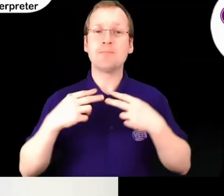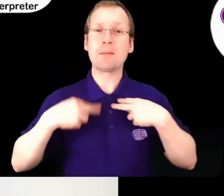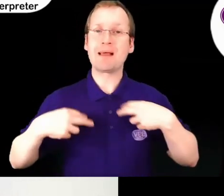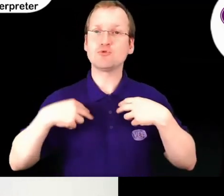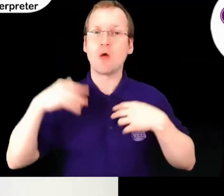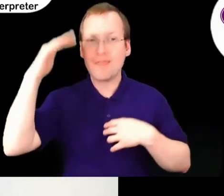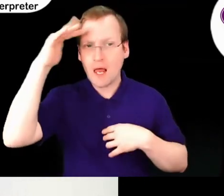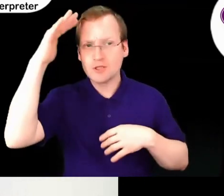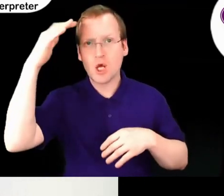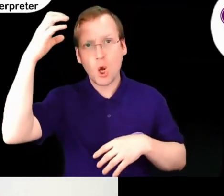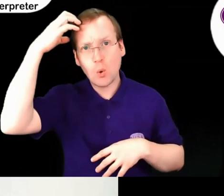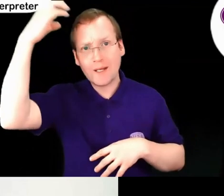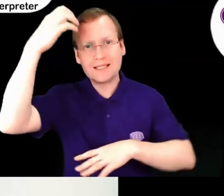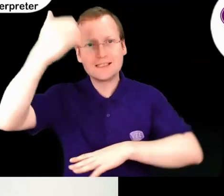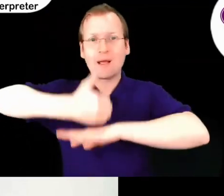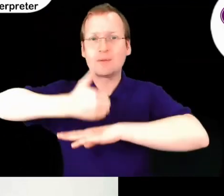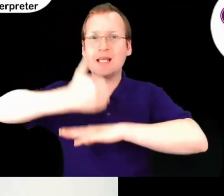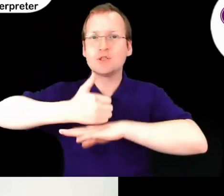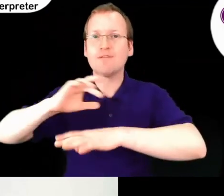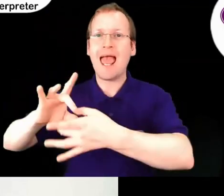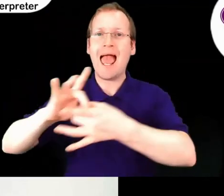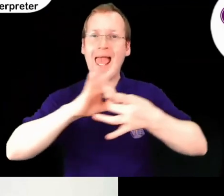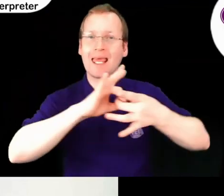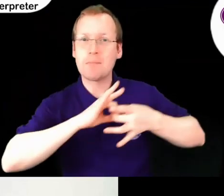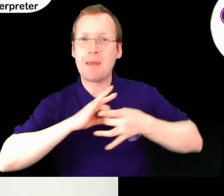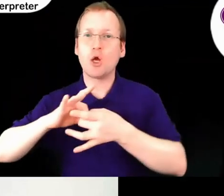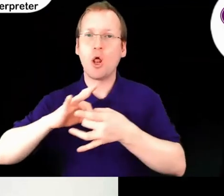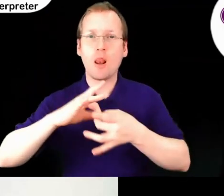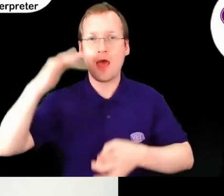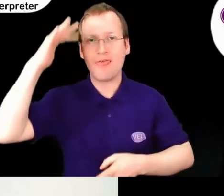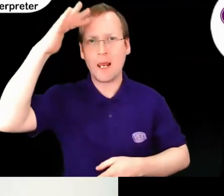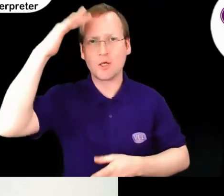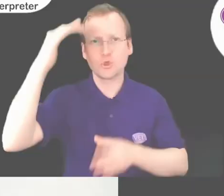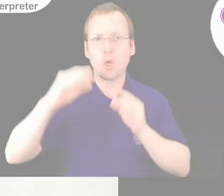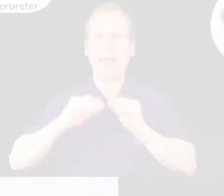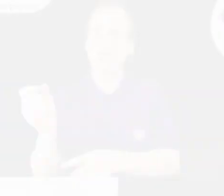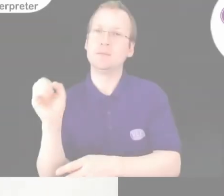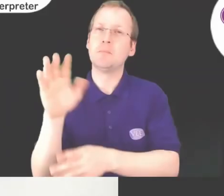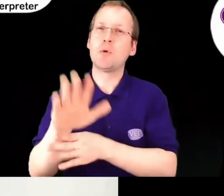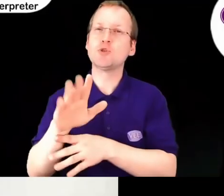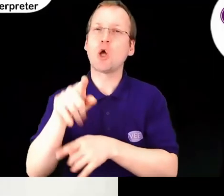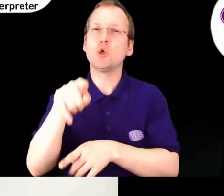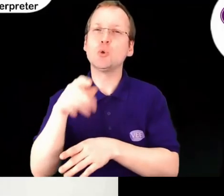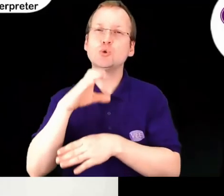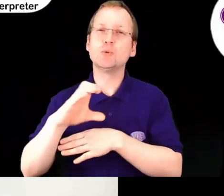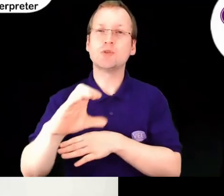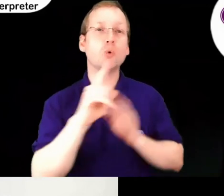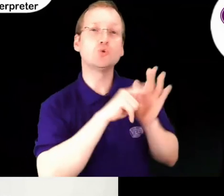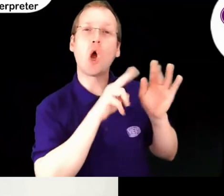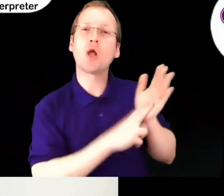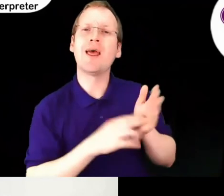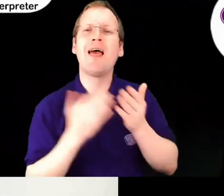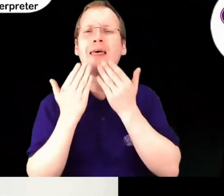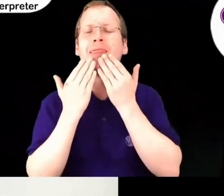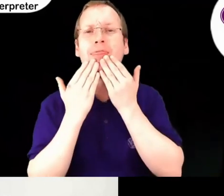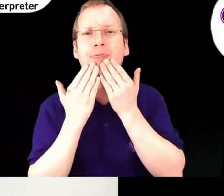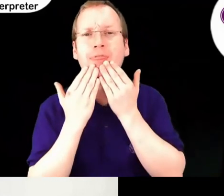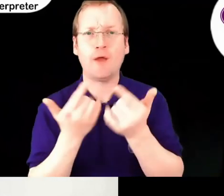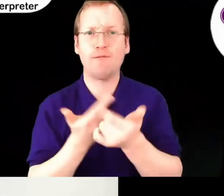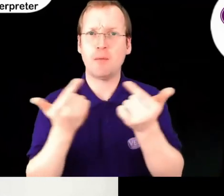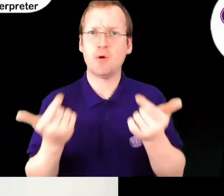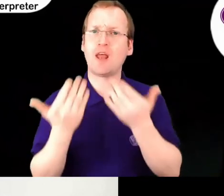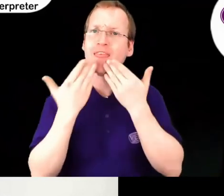the Queen's Foundation for Ecumenical Theological Education in Birmingham. So John, thank you very much.